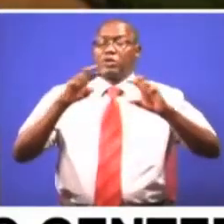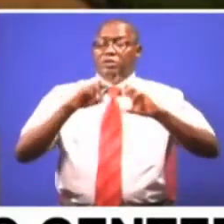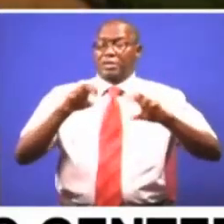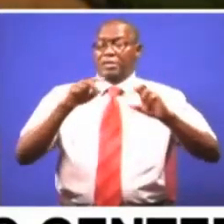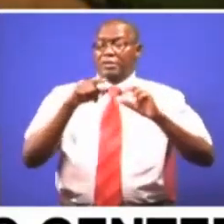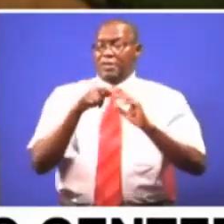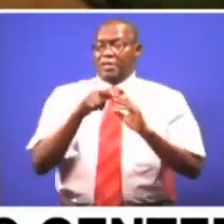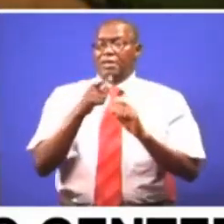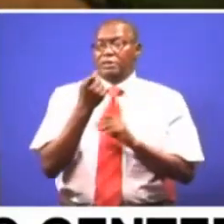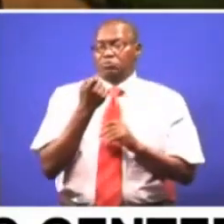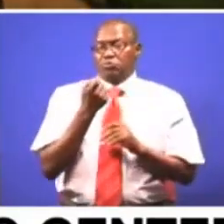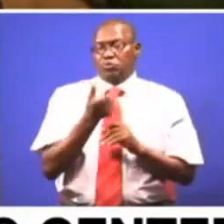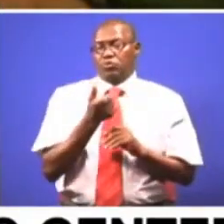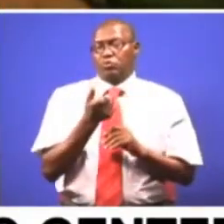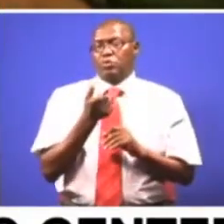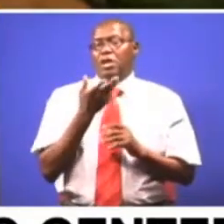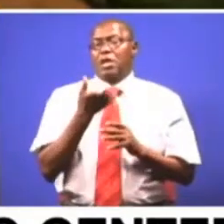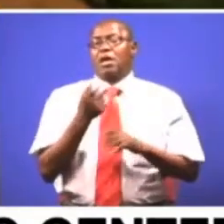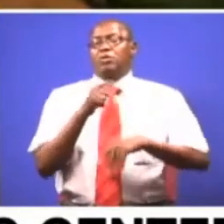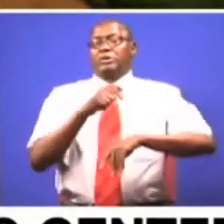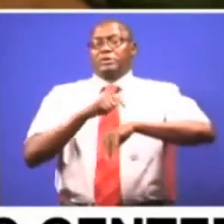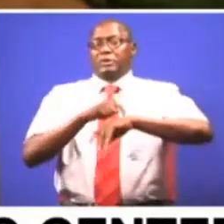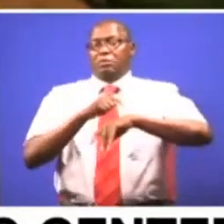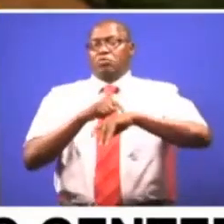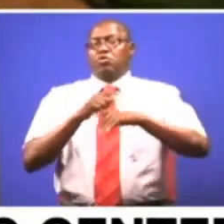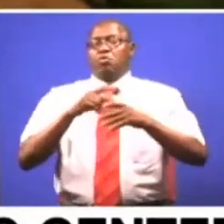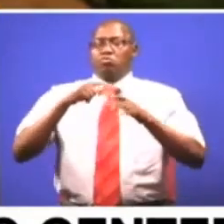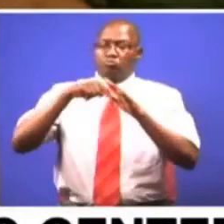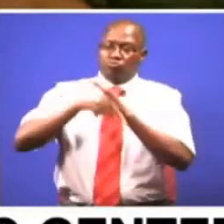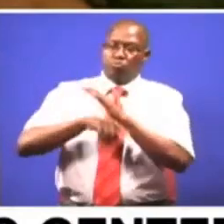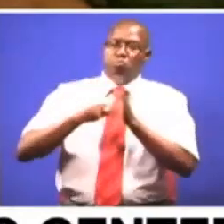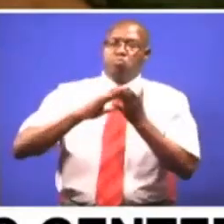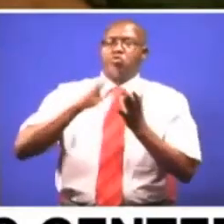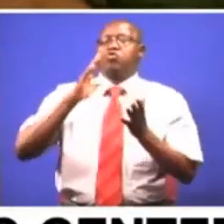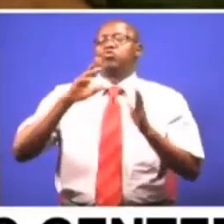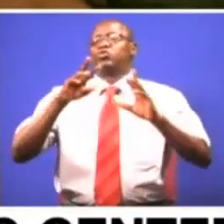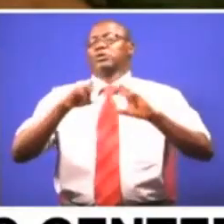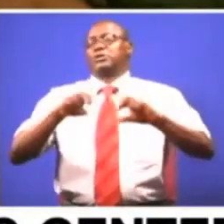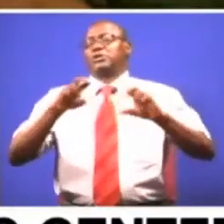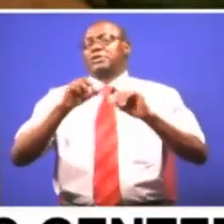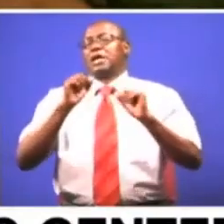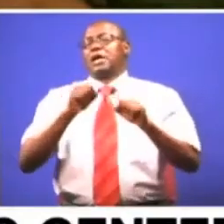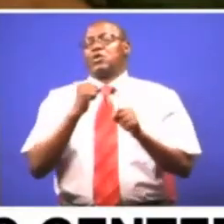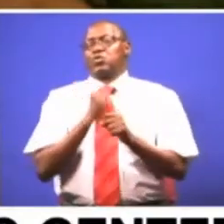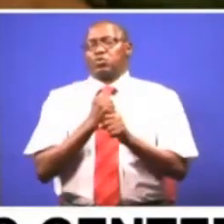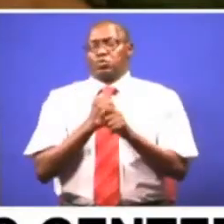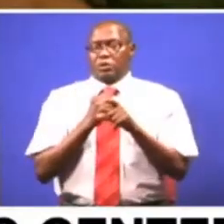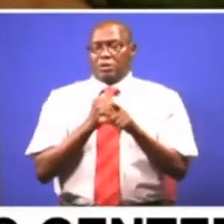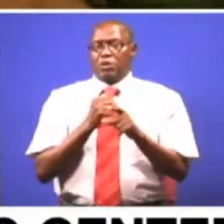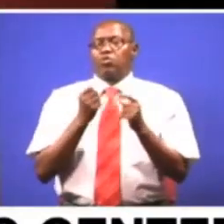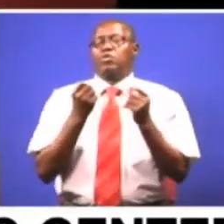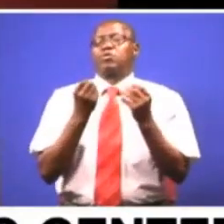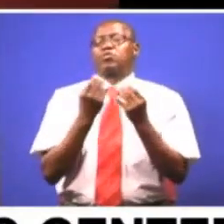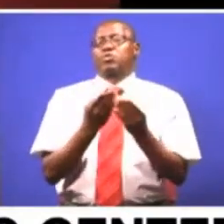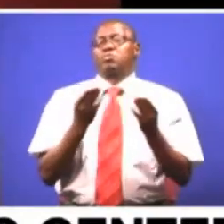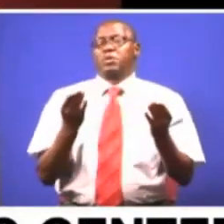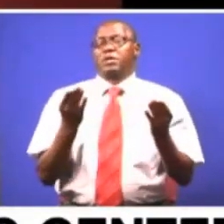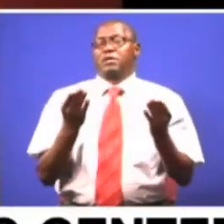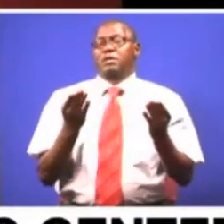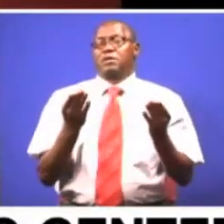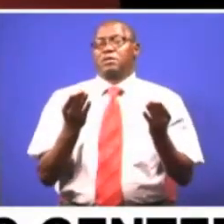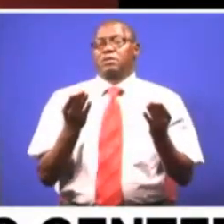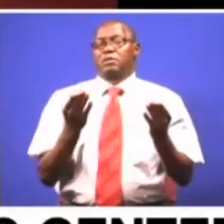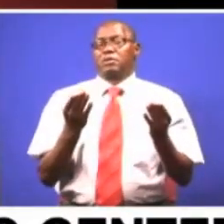think that it's time to go more into research. You can do that with the equipment of